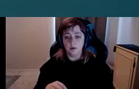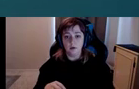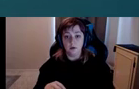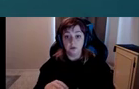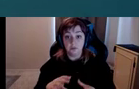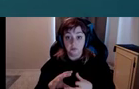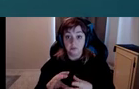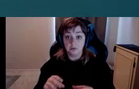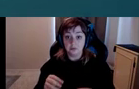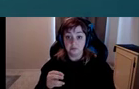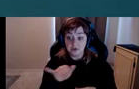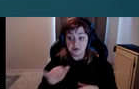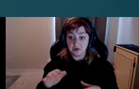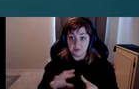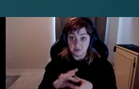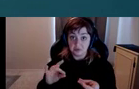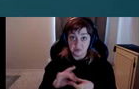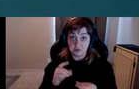new people.